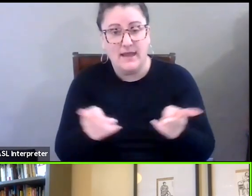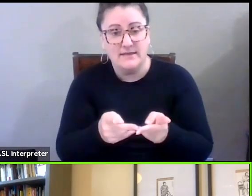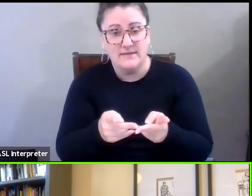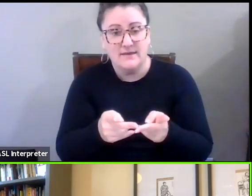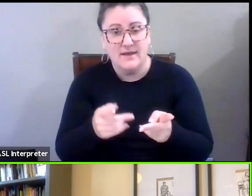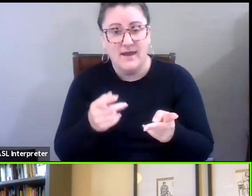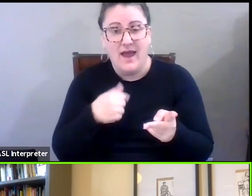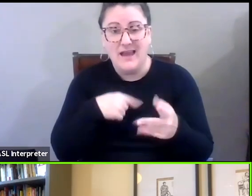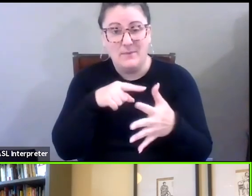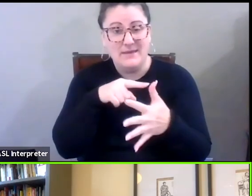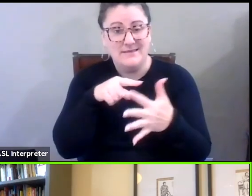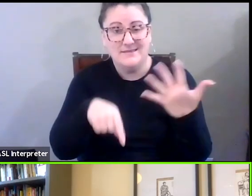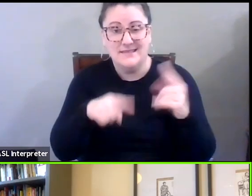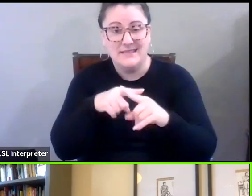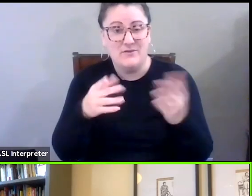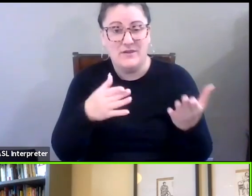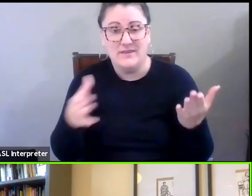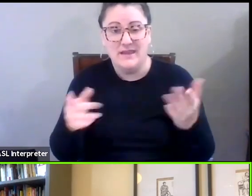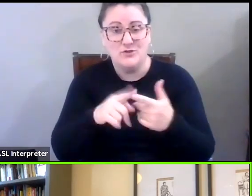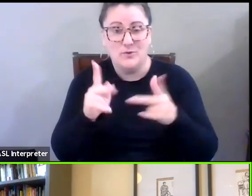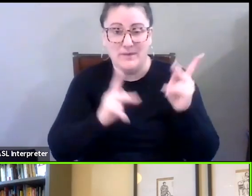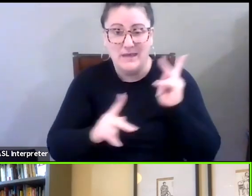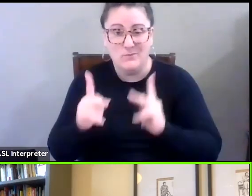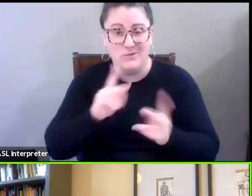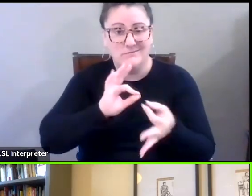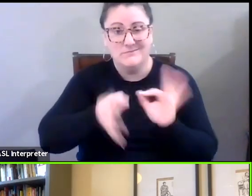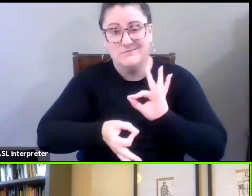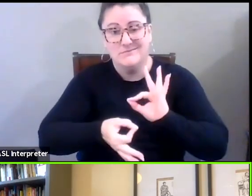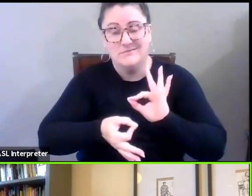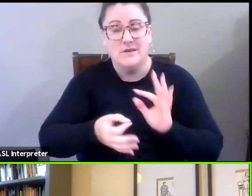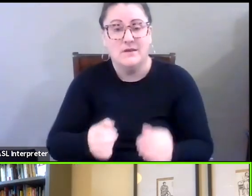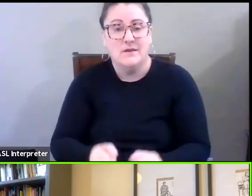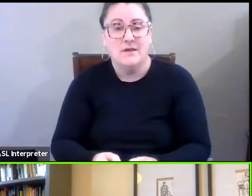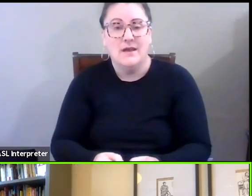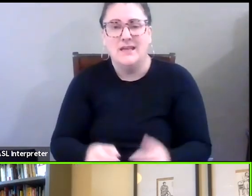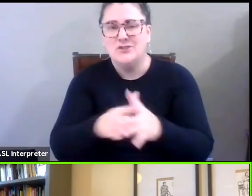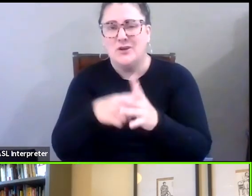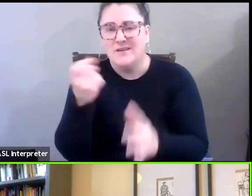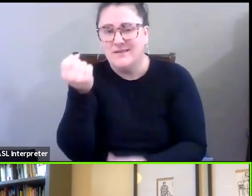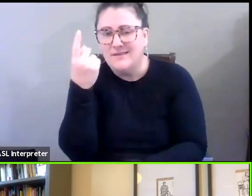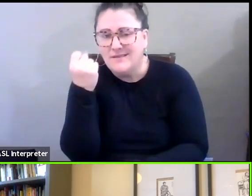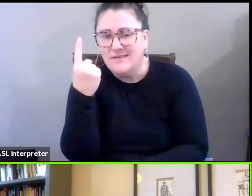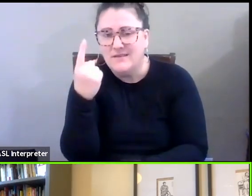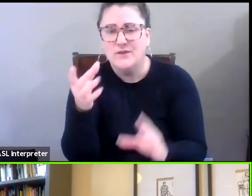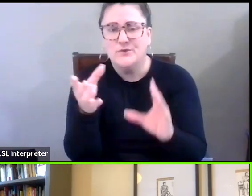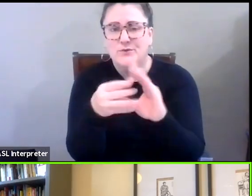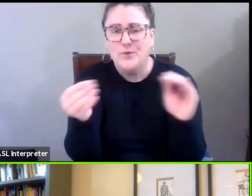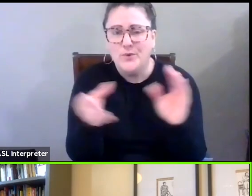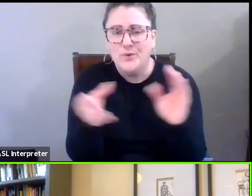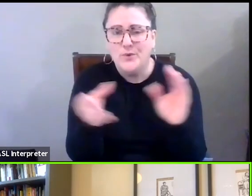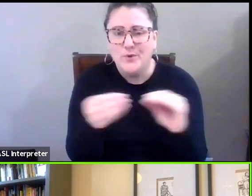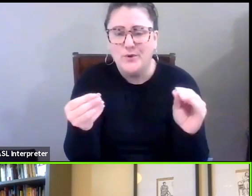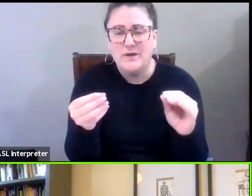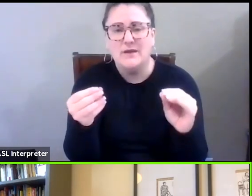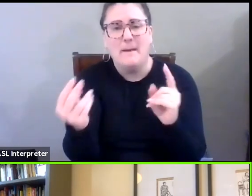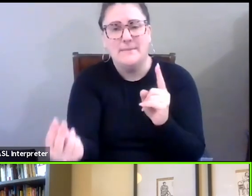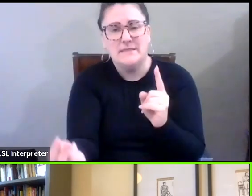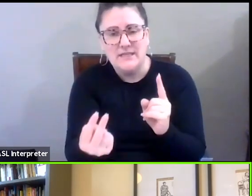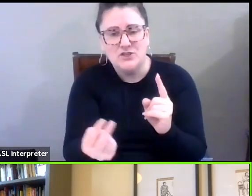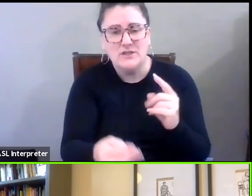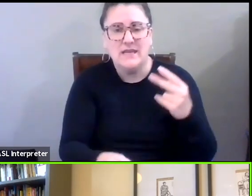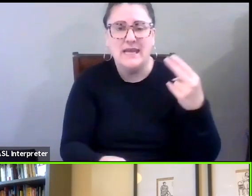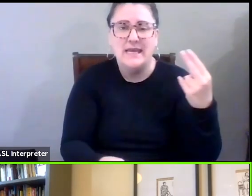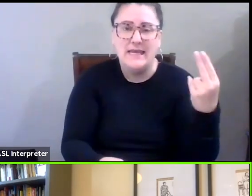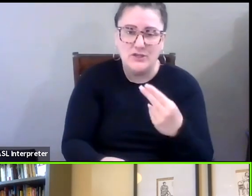many different things to folks. Mm-hmm. And I had to start to begin to understand the stories, the position, and the